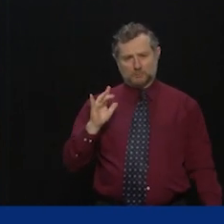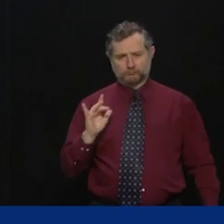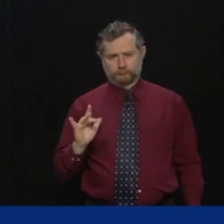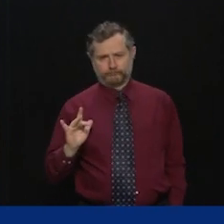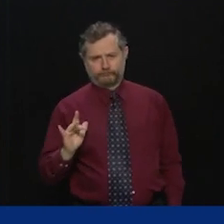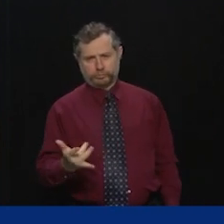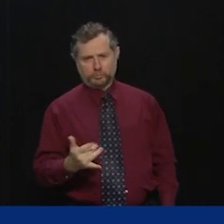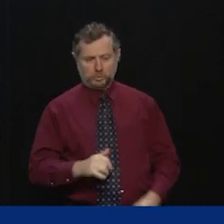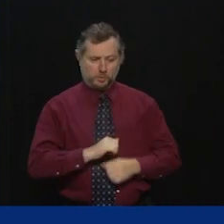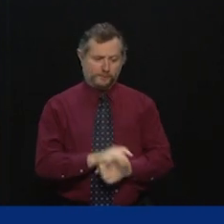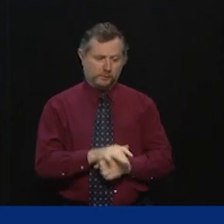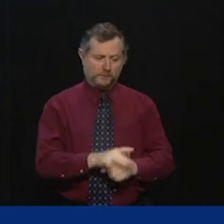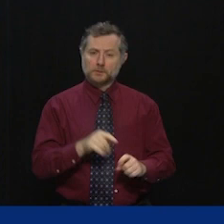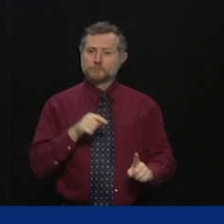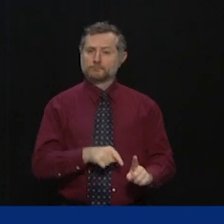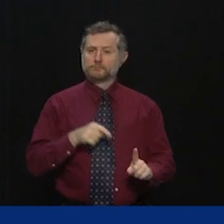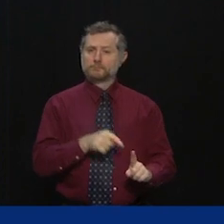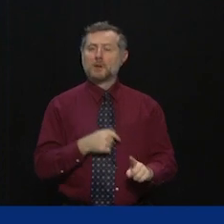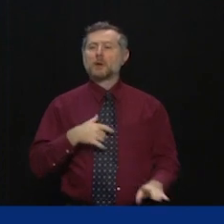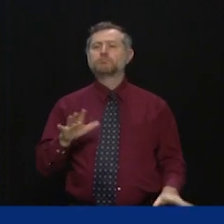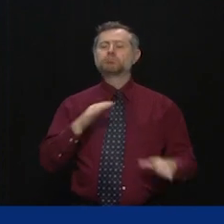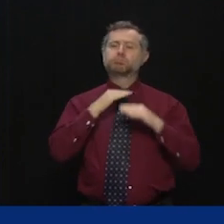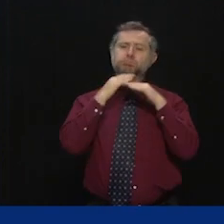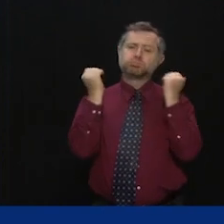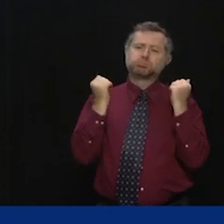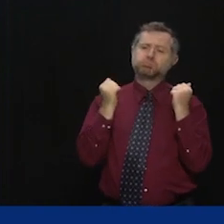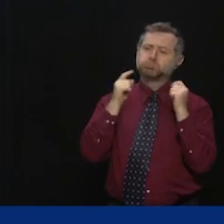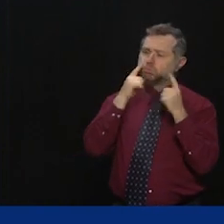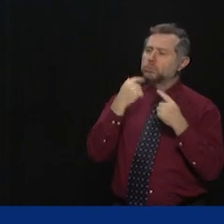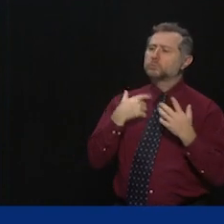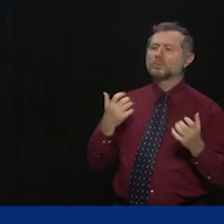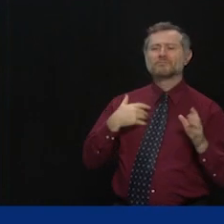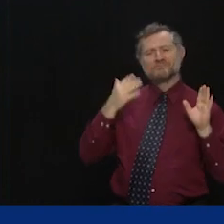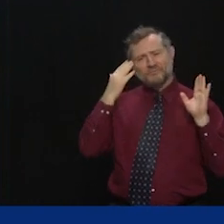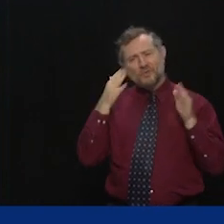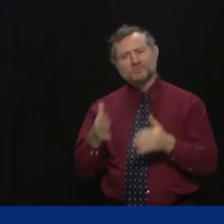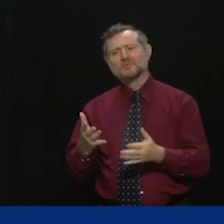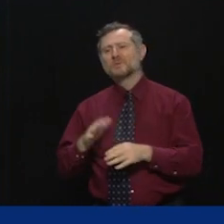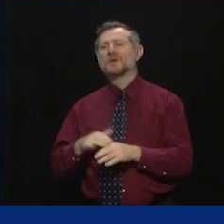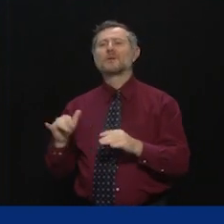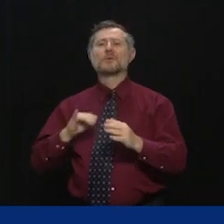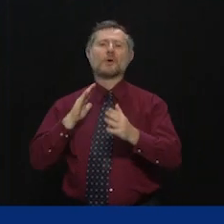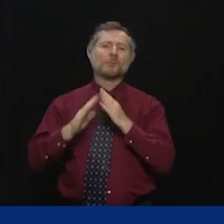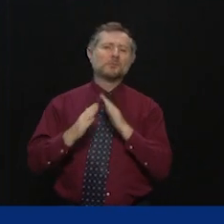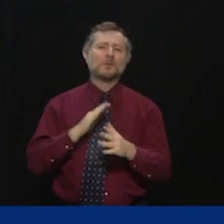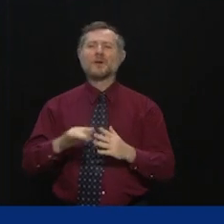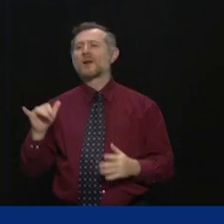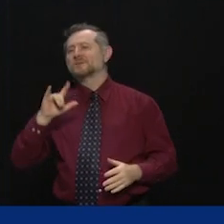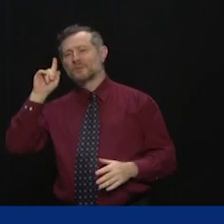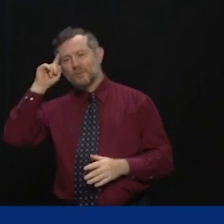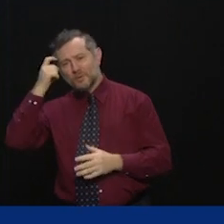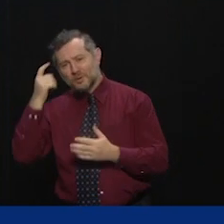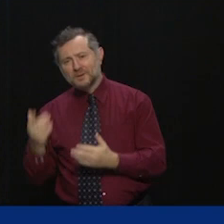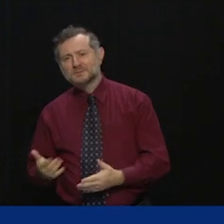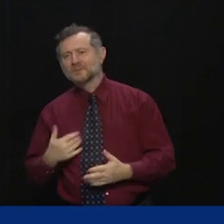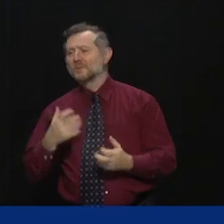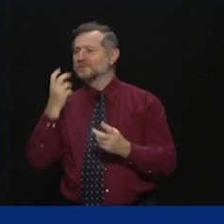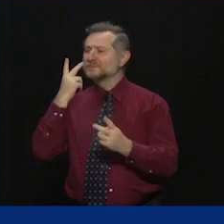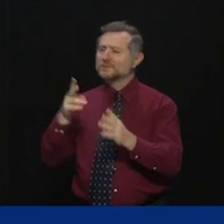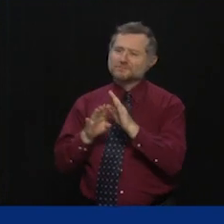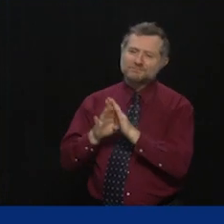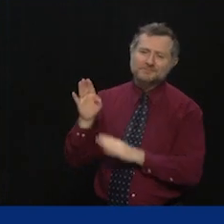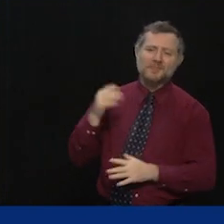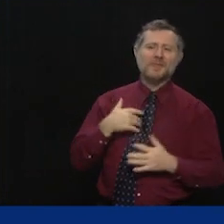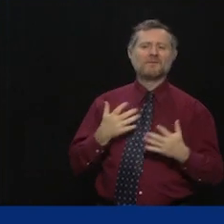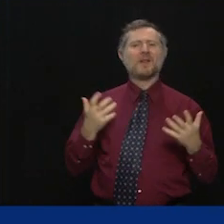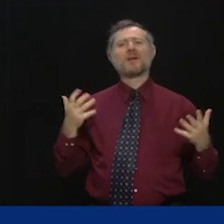to talk about the rebirth of communities like the Bronx and how else we can help our other boroughs. We have a lot of work to do. We have a lot of